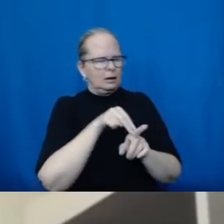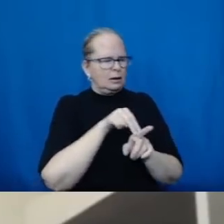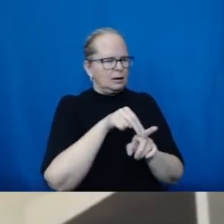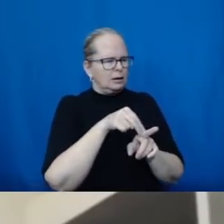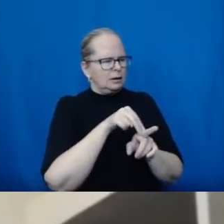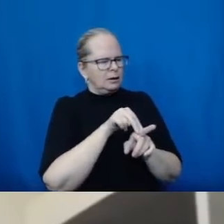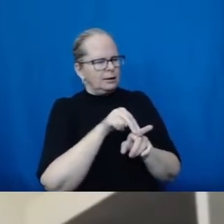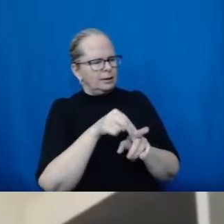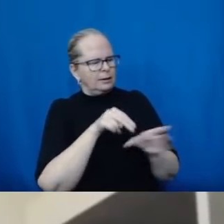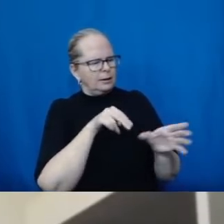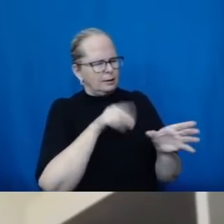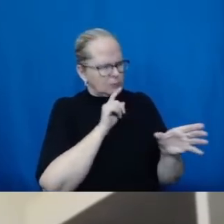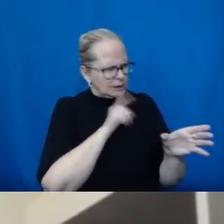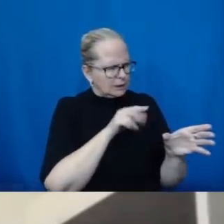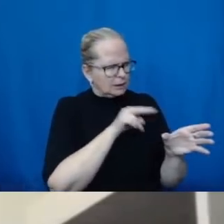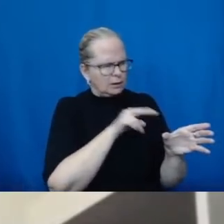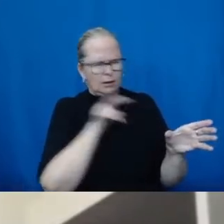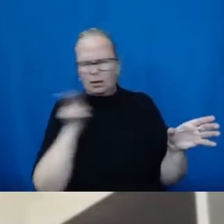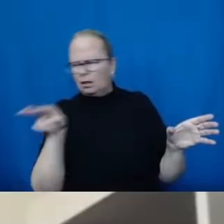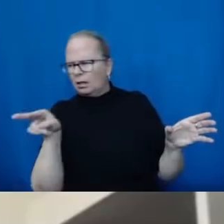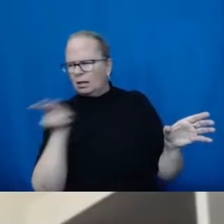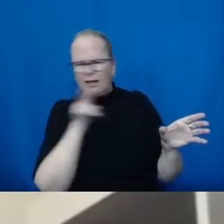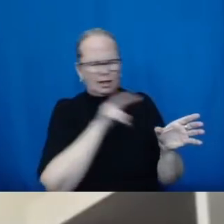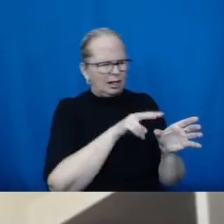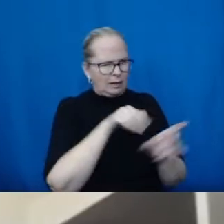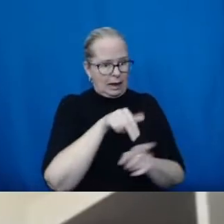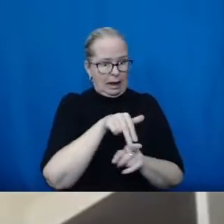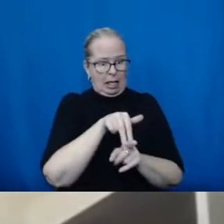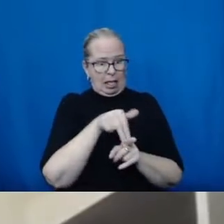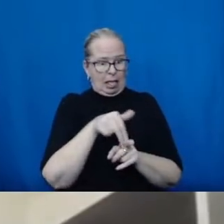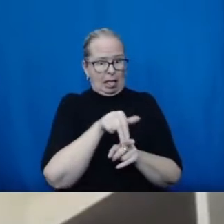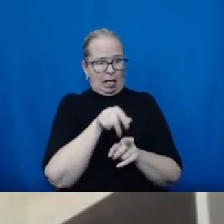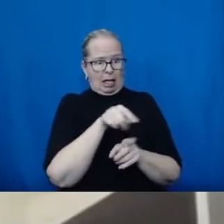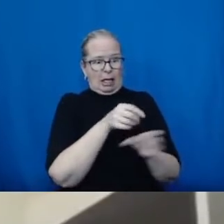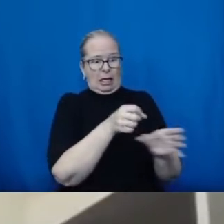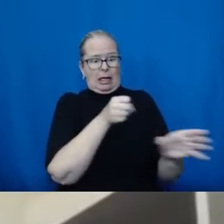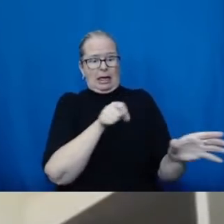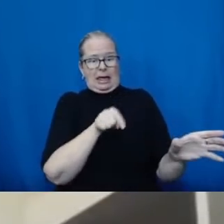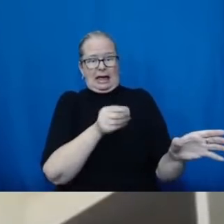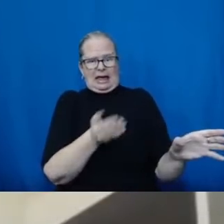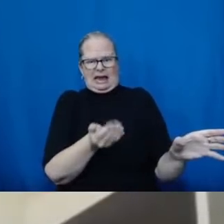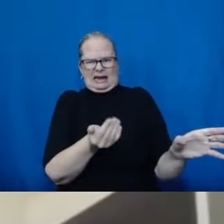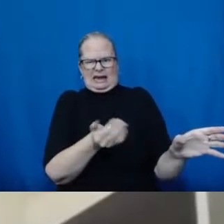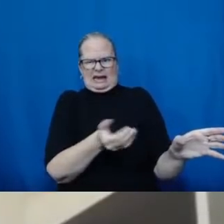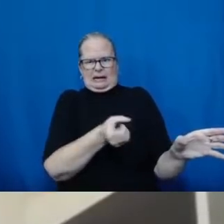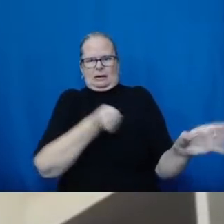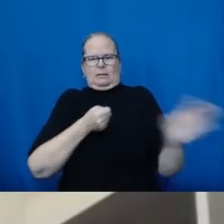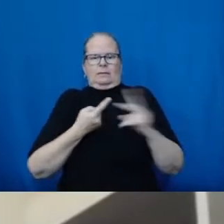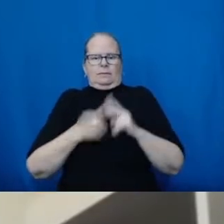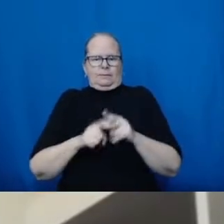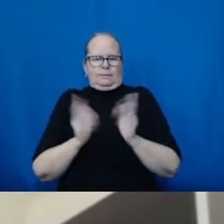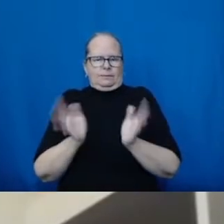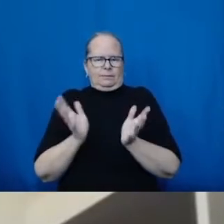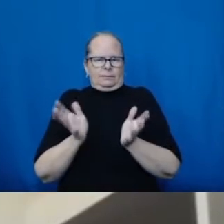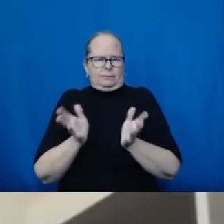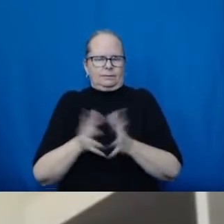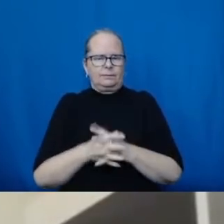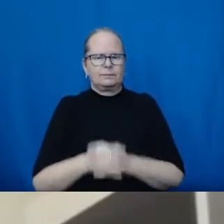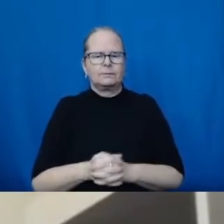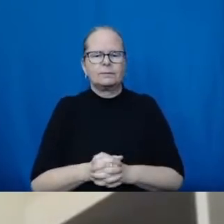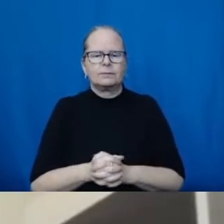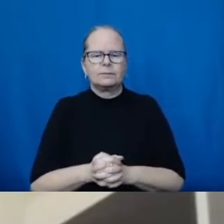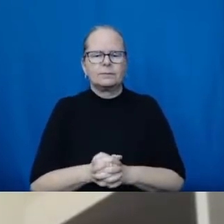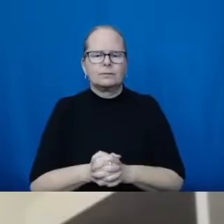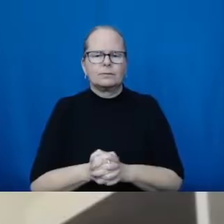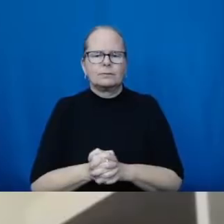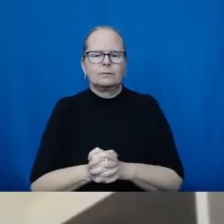find. So once you've figured out who some of those people are, often your trick is to find the family members of